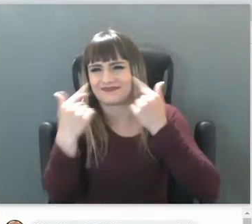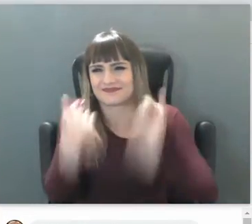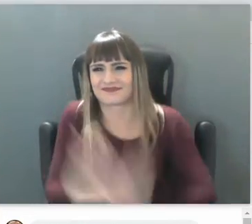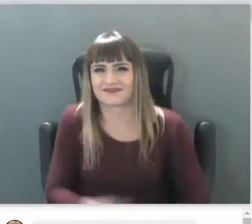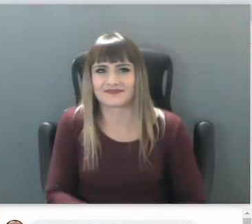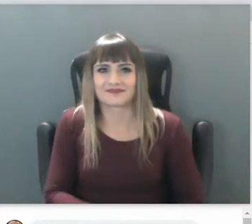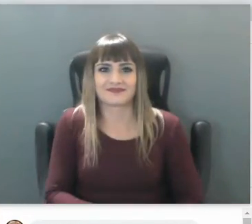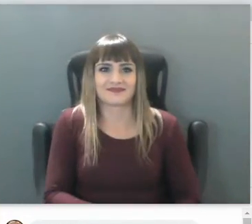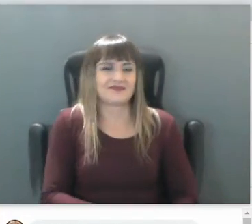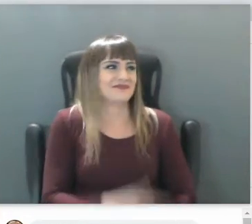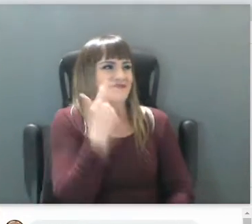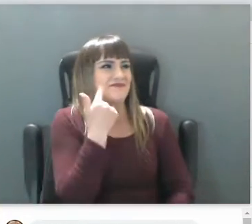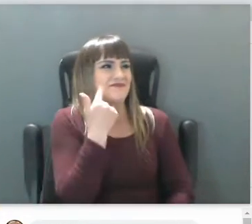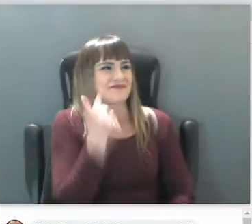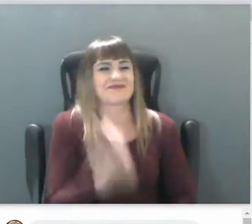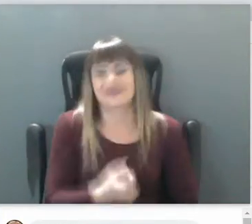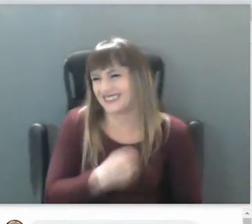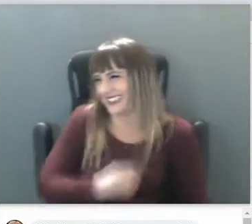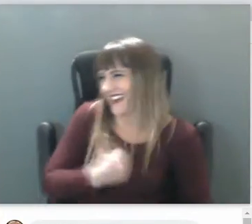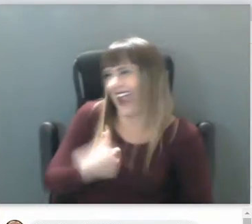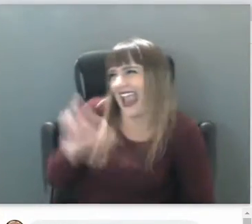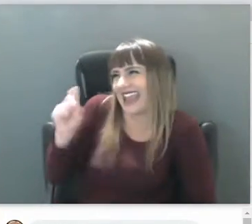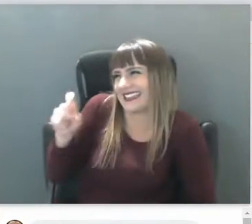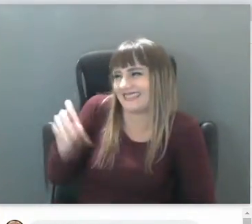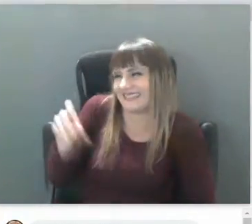Sorry, I had to do it. Nice.